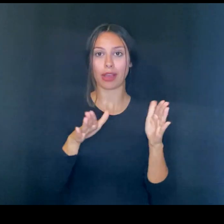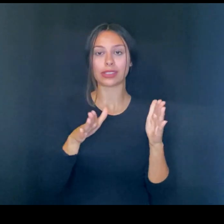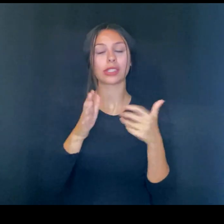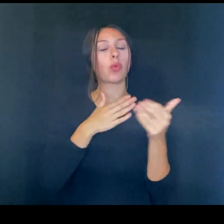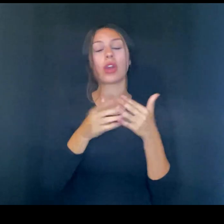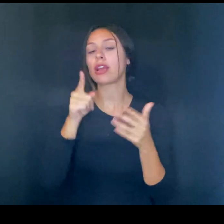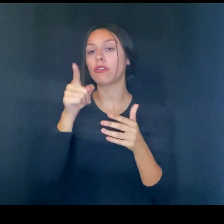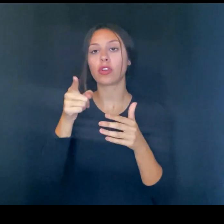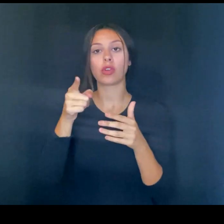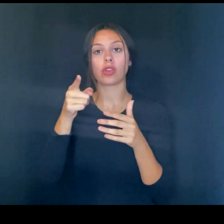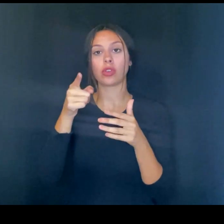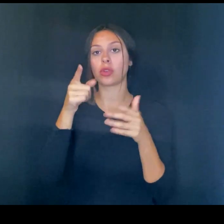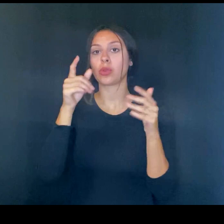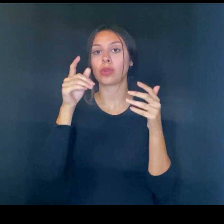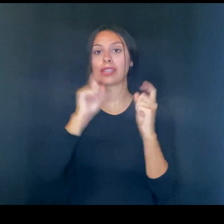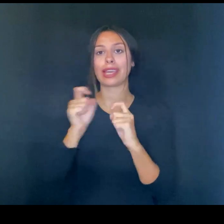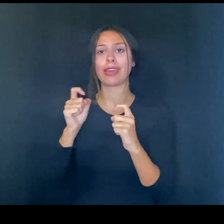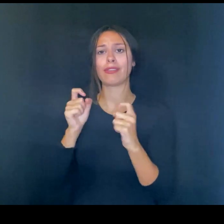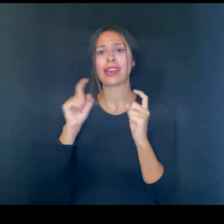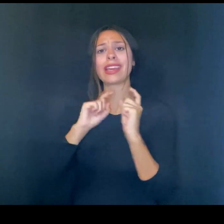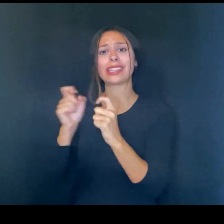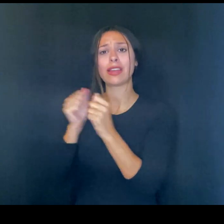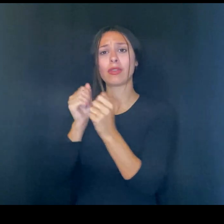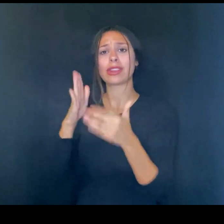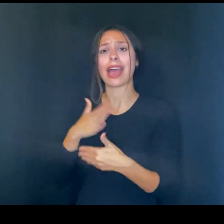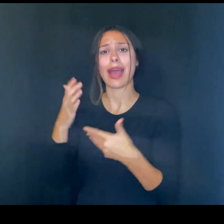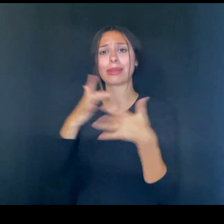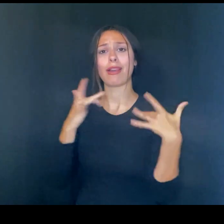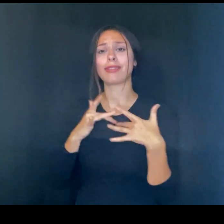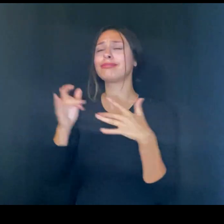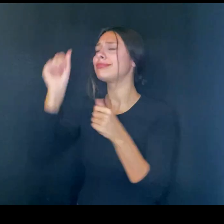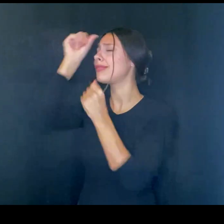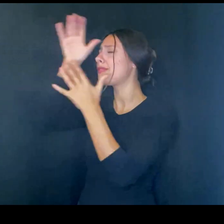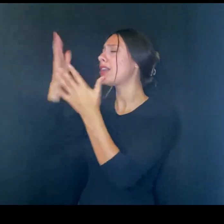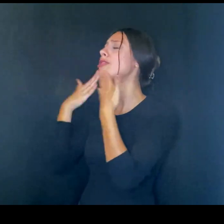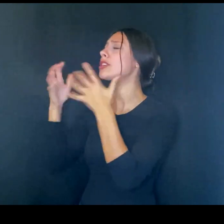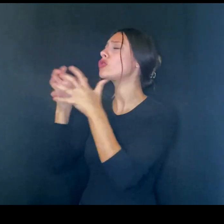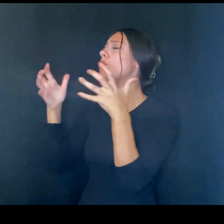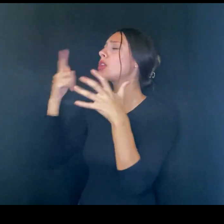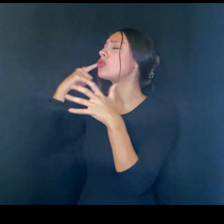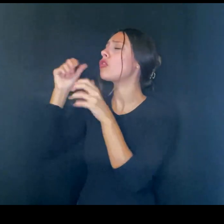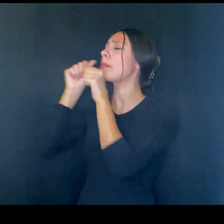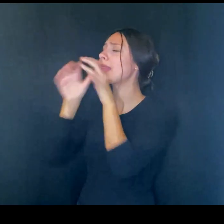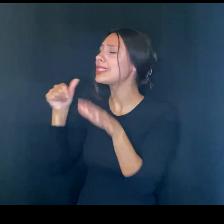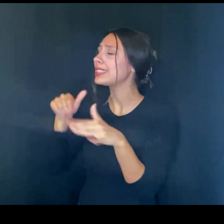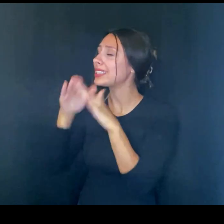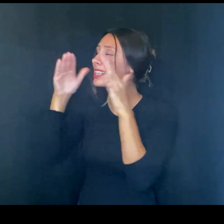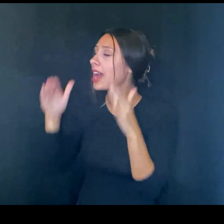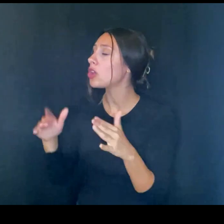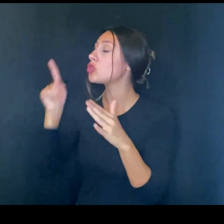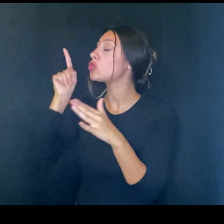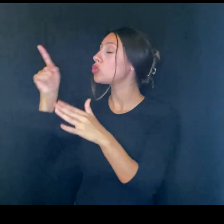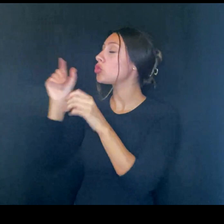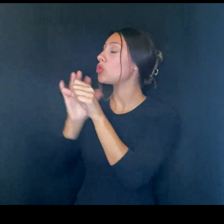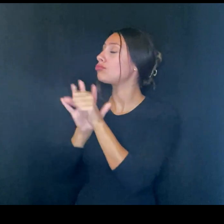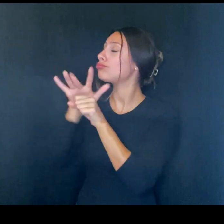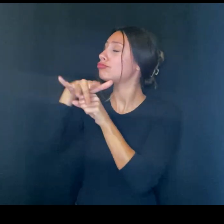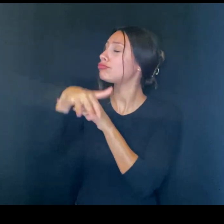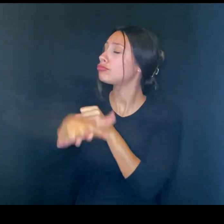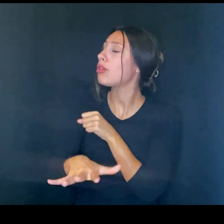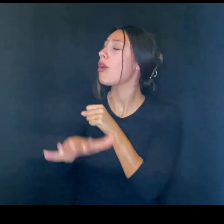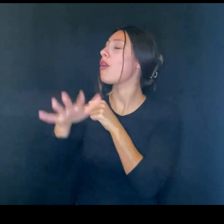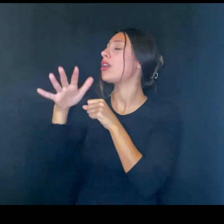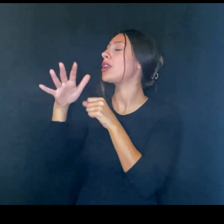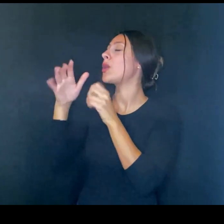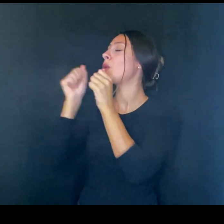with a cheerful heart. Father, we thank you so much for blessing this house. May you overflow our cups, God,